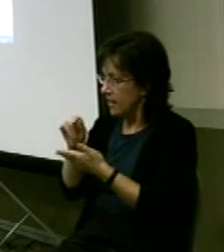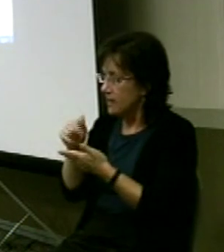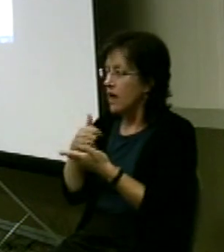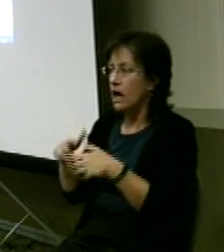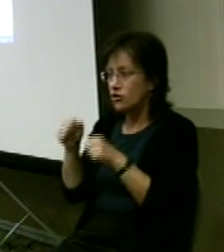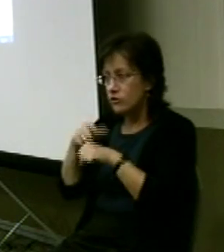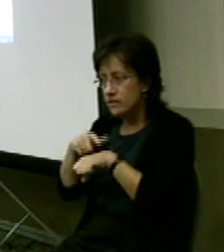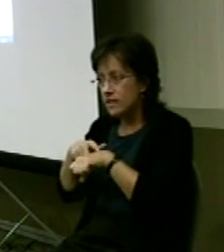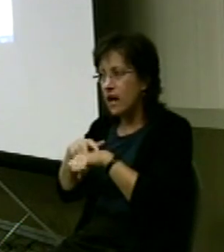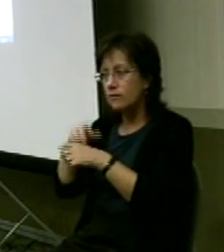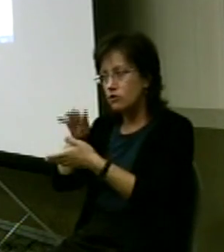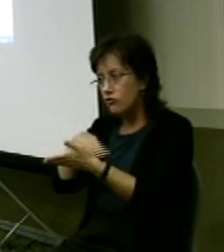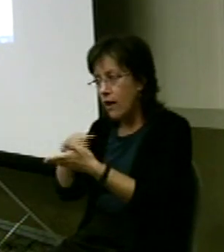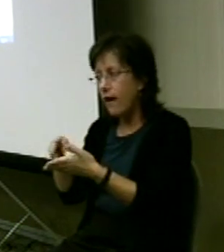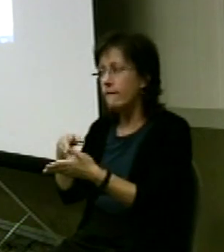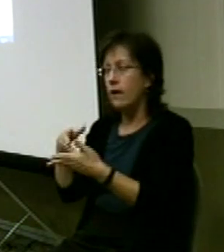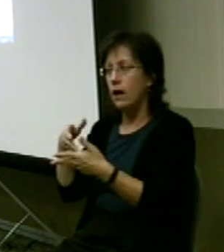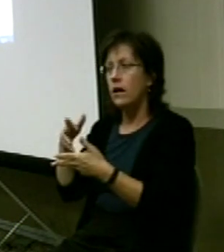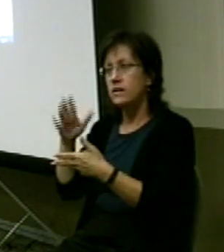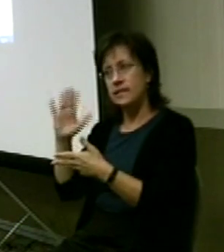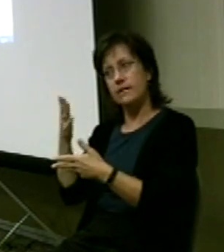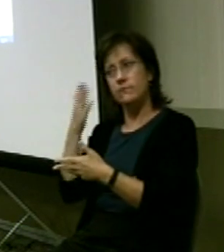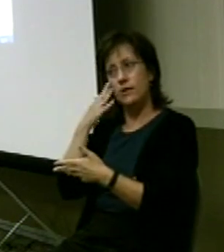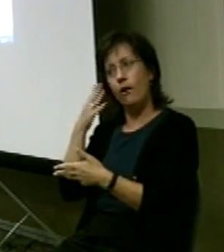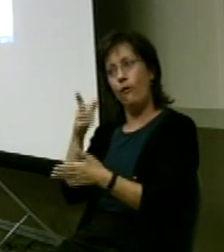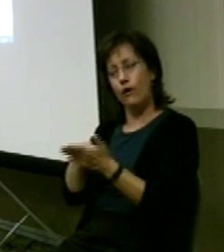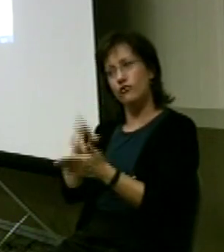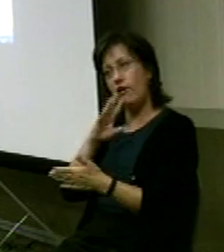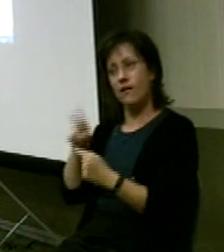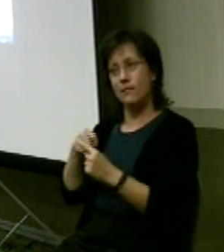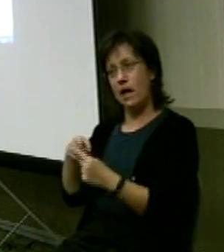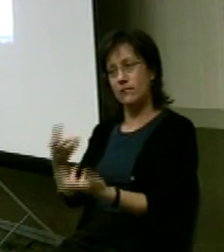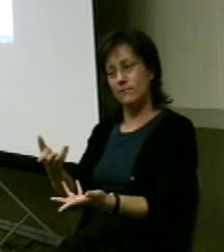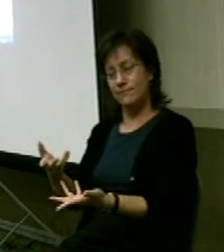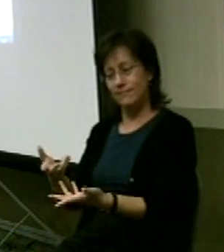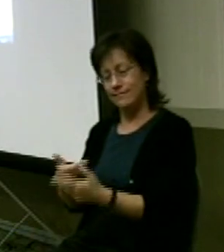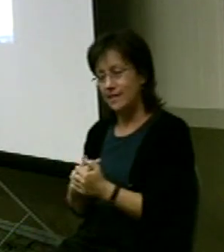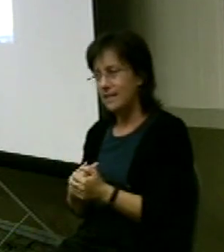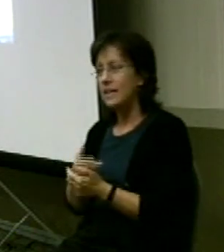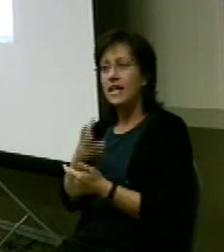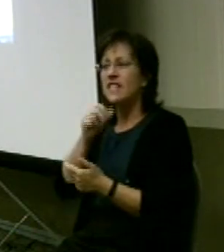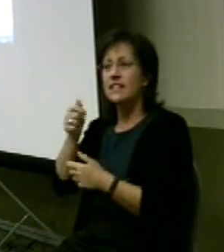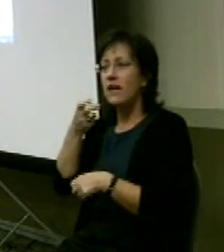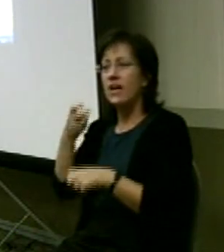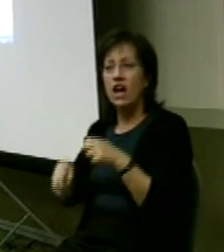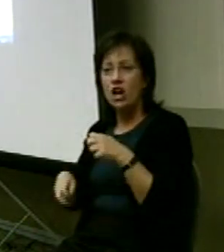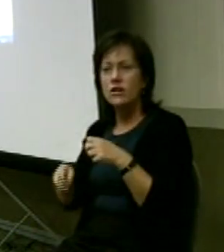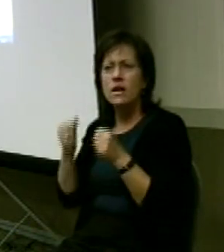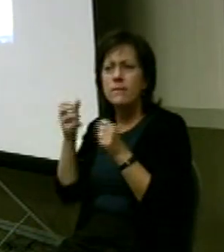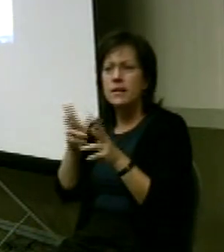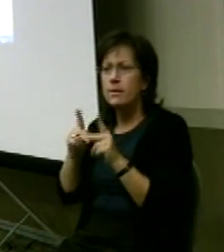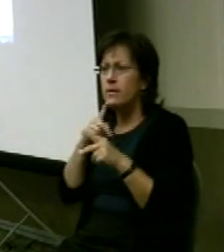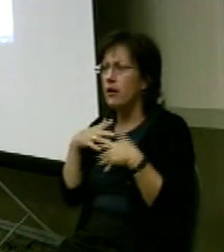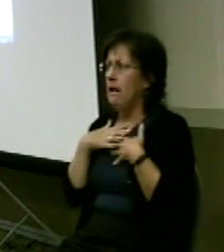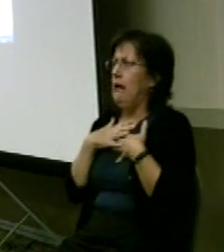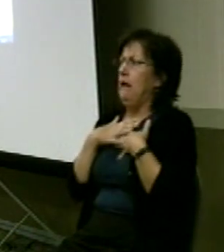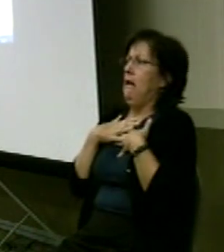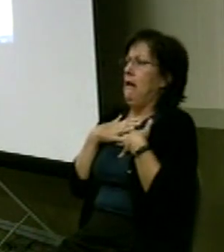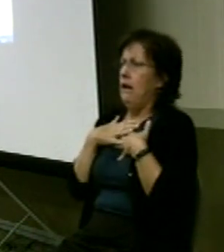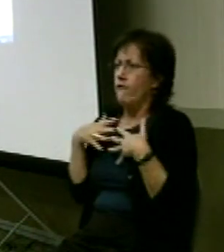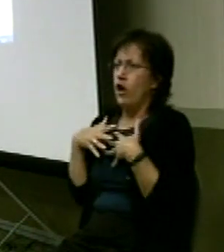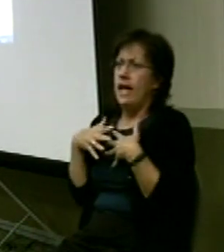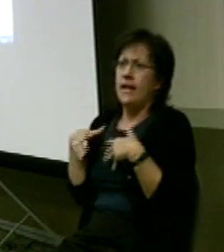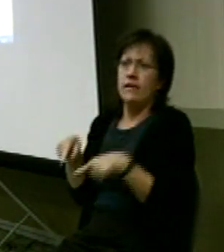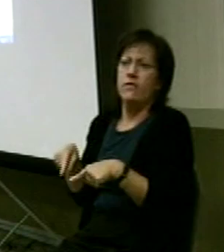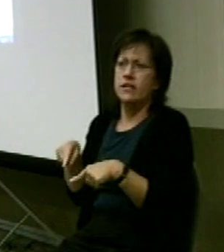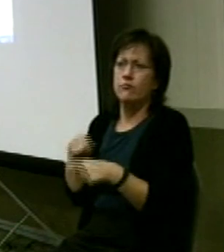graph it, you seem to understand it, you seem to know what you're talking about, right? And it's not that hard. A lot of people are a little afraid